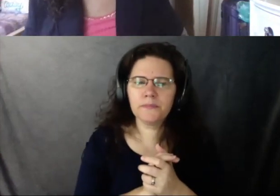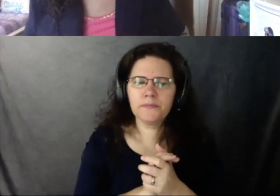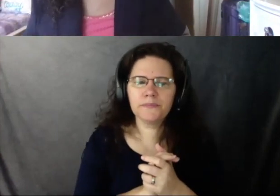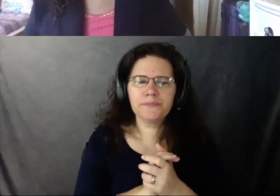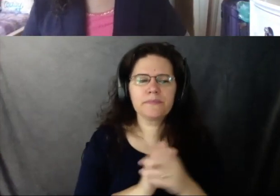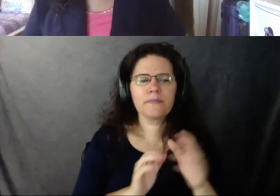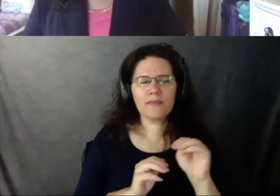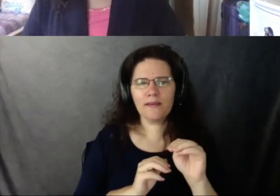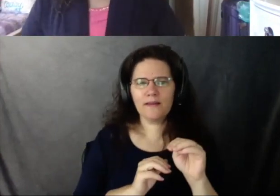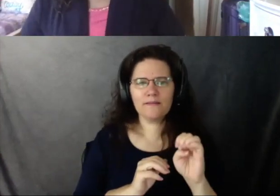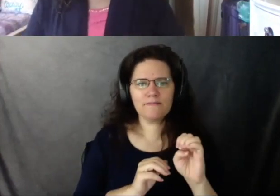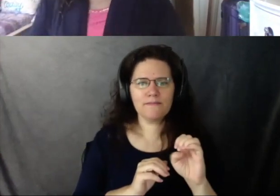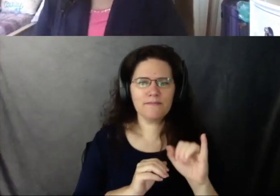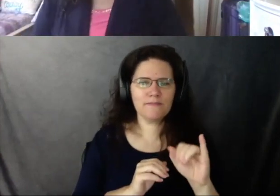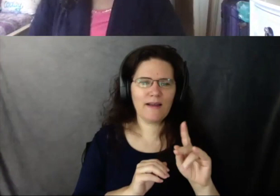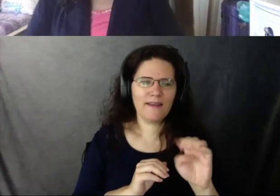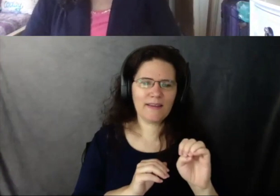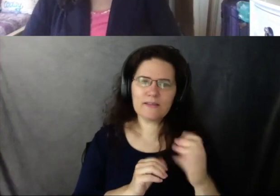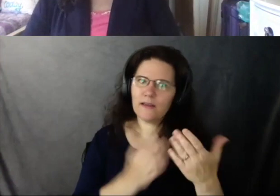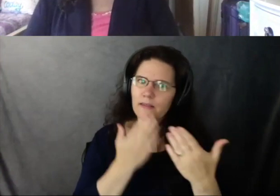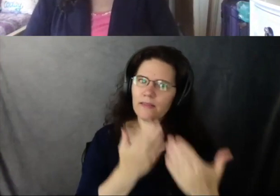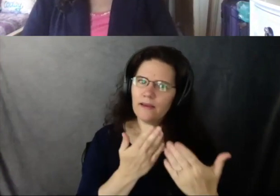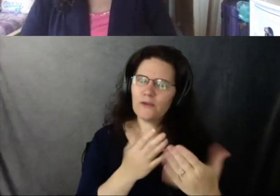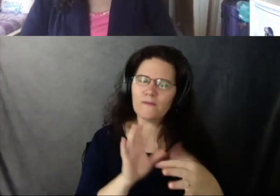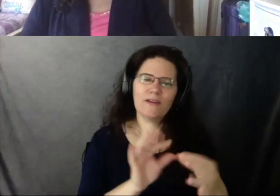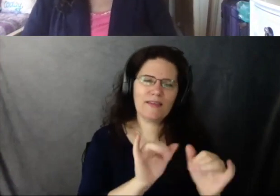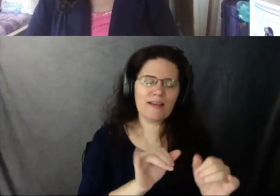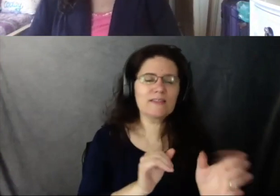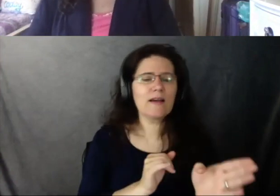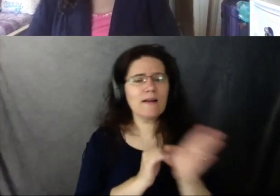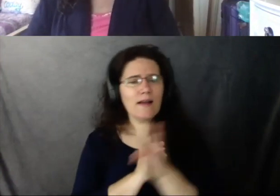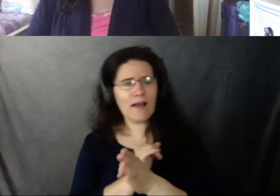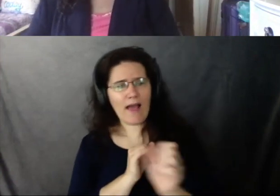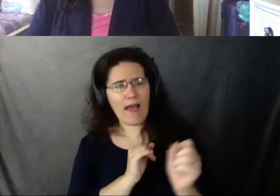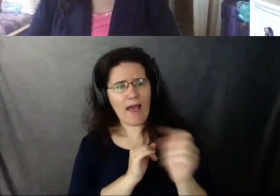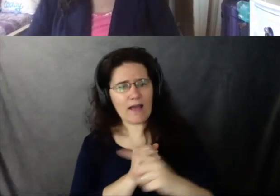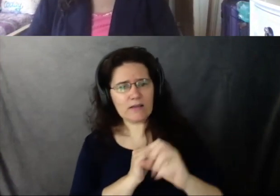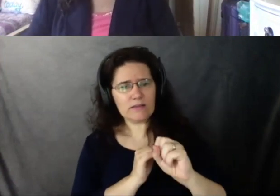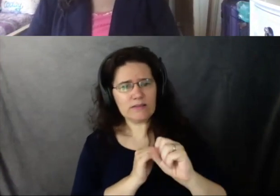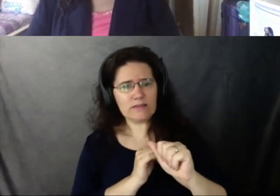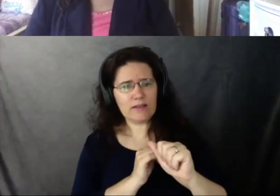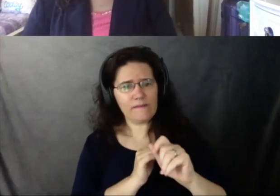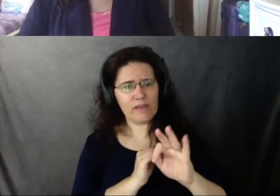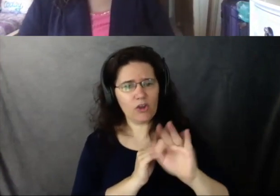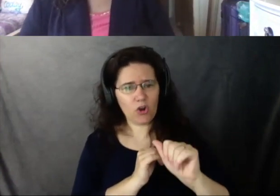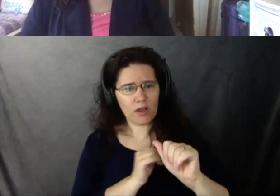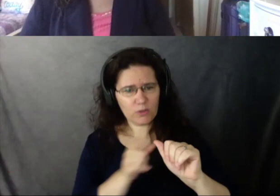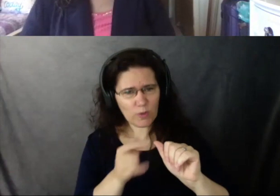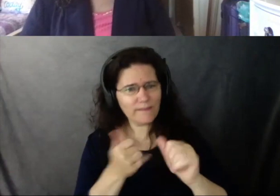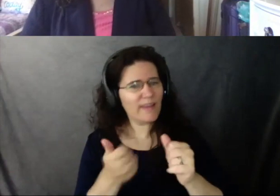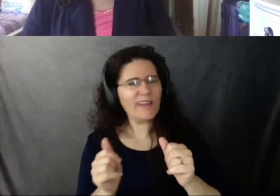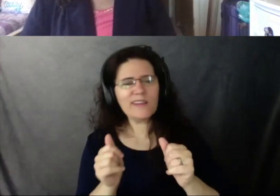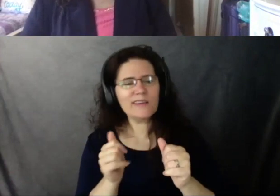Absolutely. Thank you for sharing that, Johanny. Safira, do you have any best practices to share for virtual